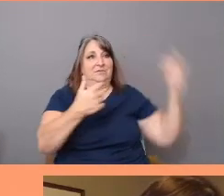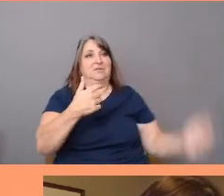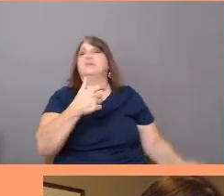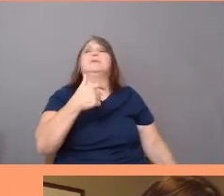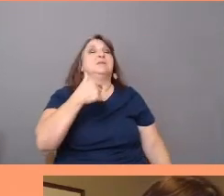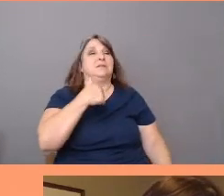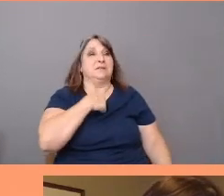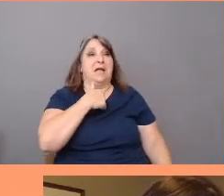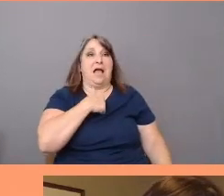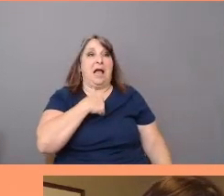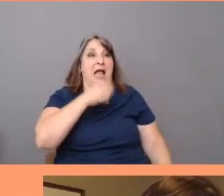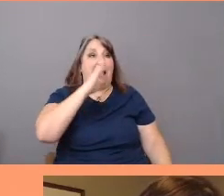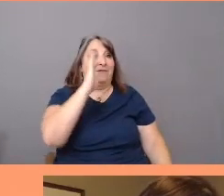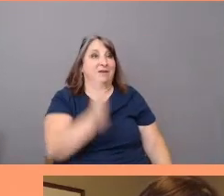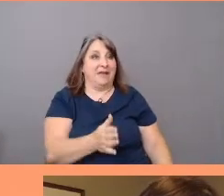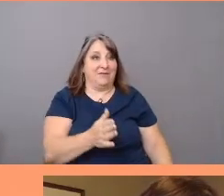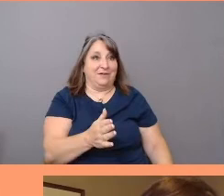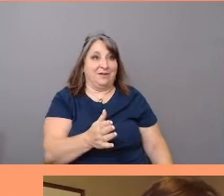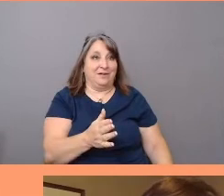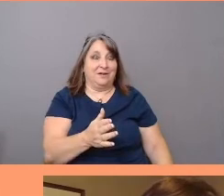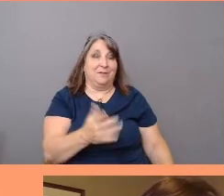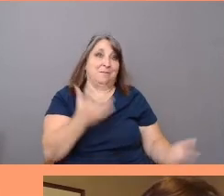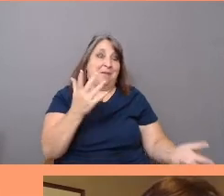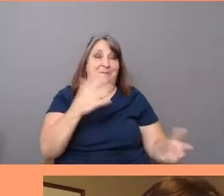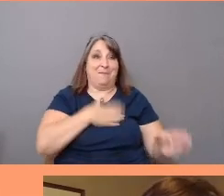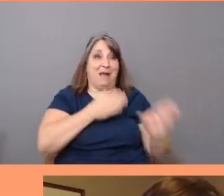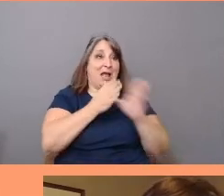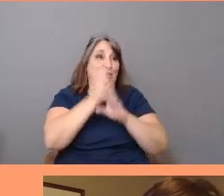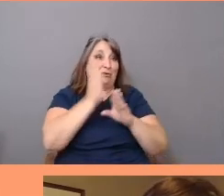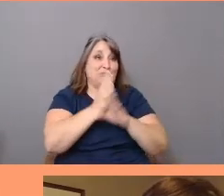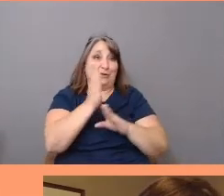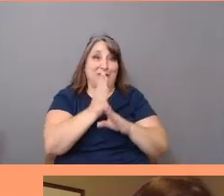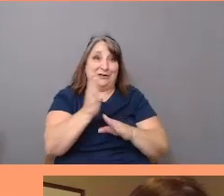Maybe, the point I am in my career, I haven't experienced this.